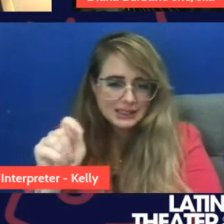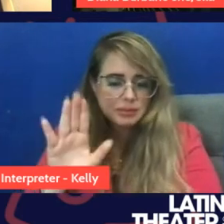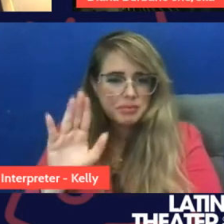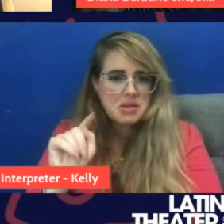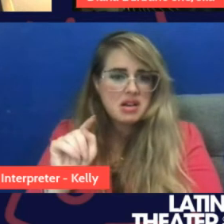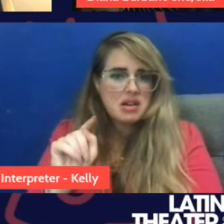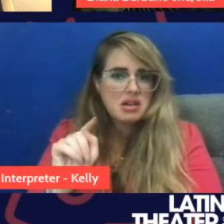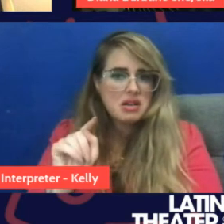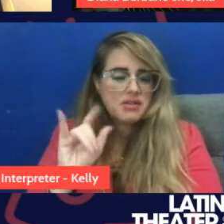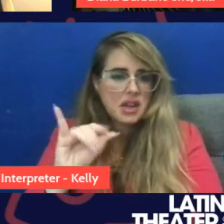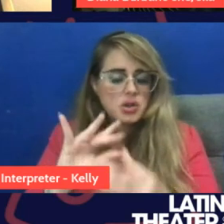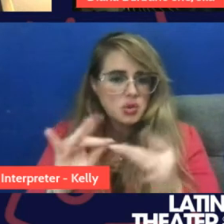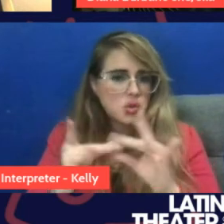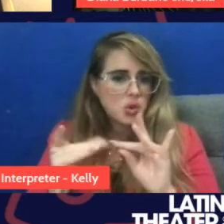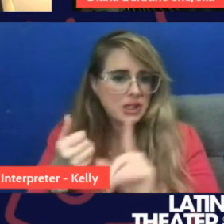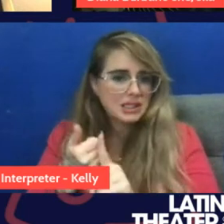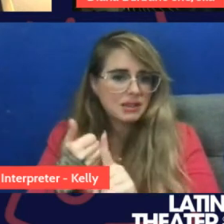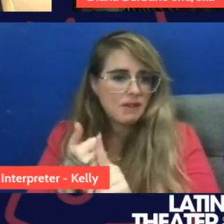that are